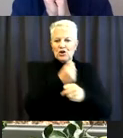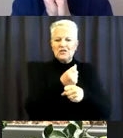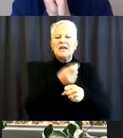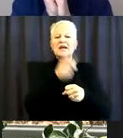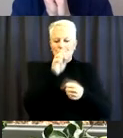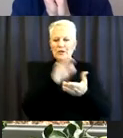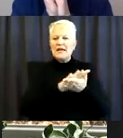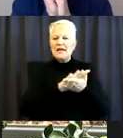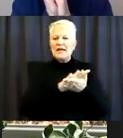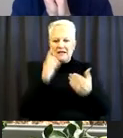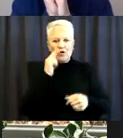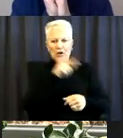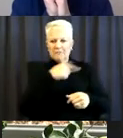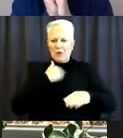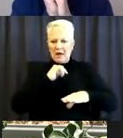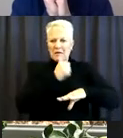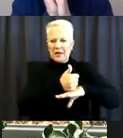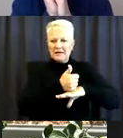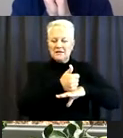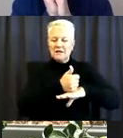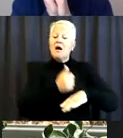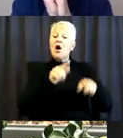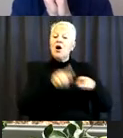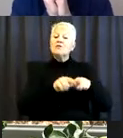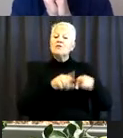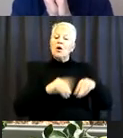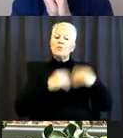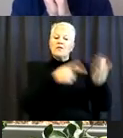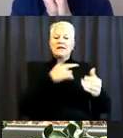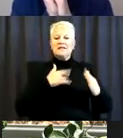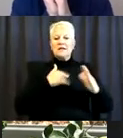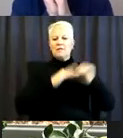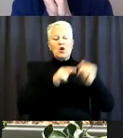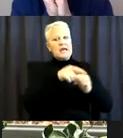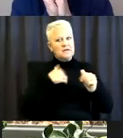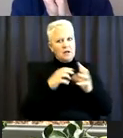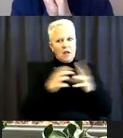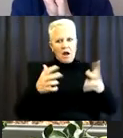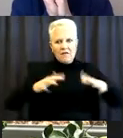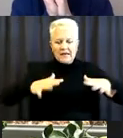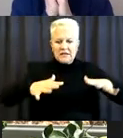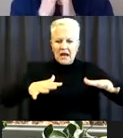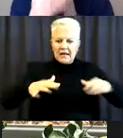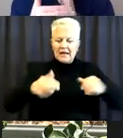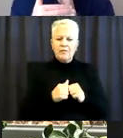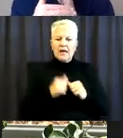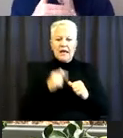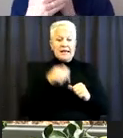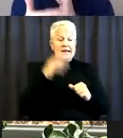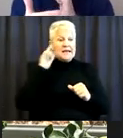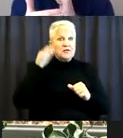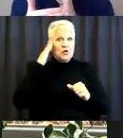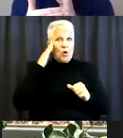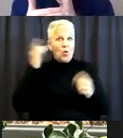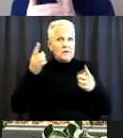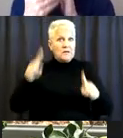piece for him to have in place. And it provides him comfort. He has a lot of anxiety, and knowing what's coming up and what's